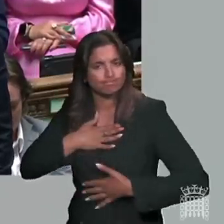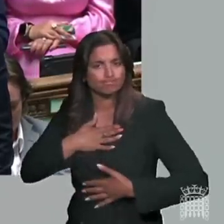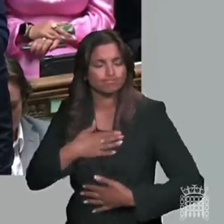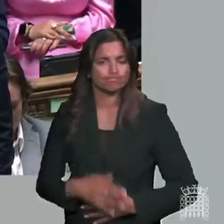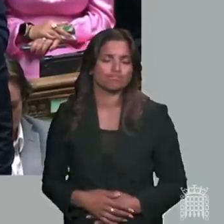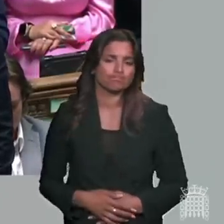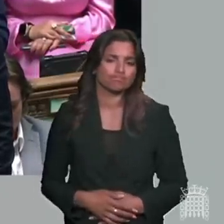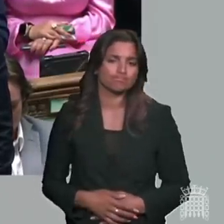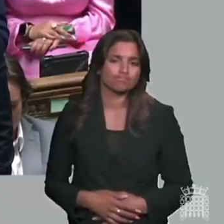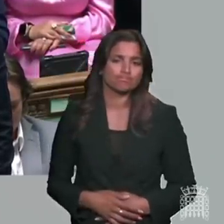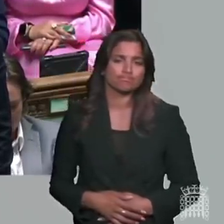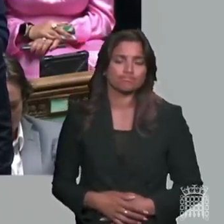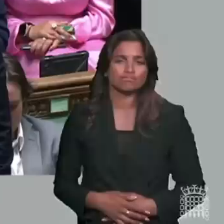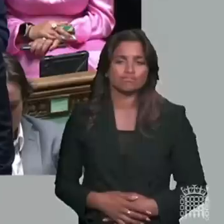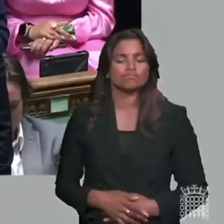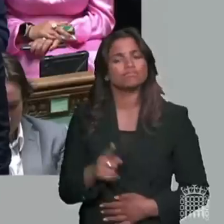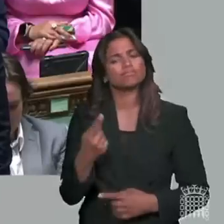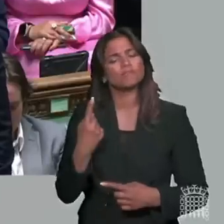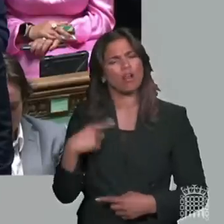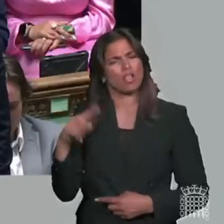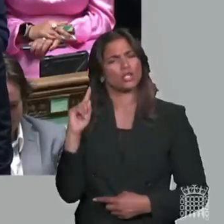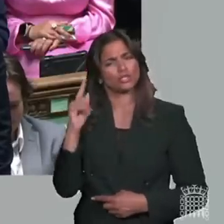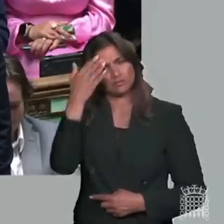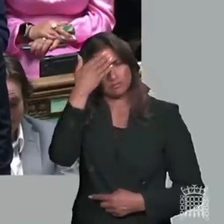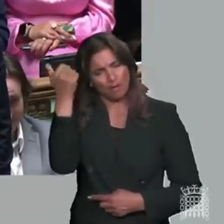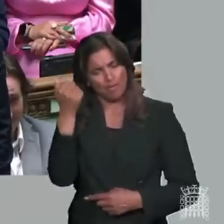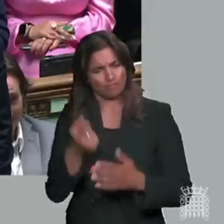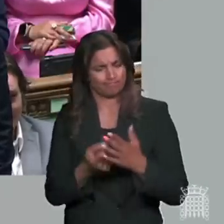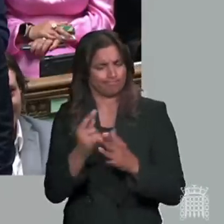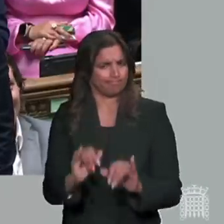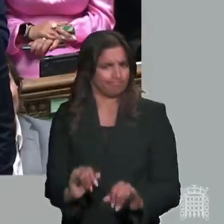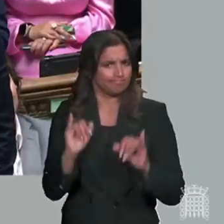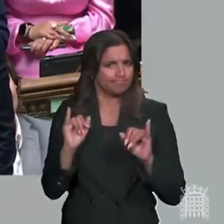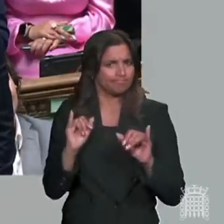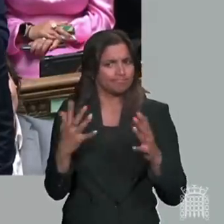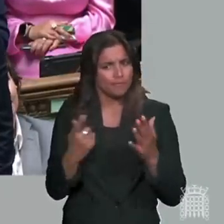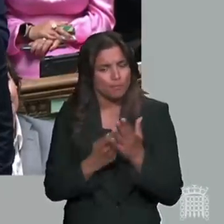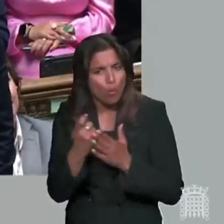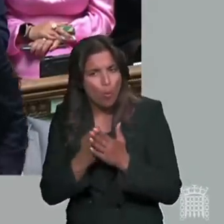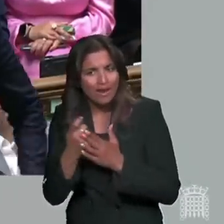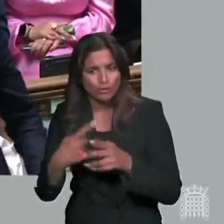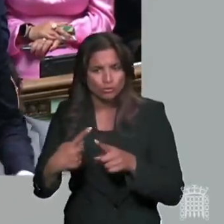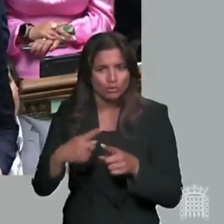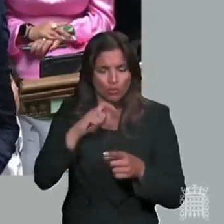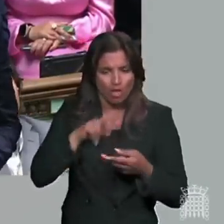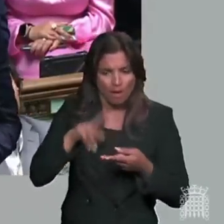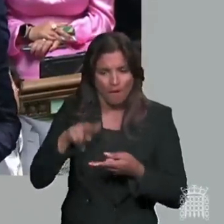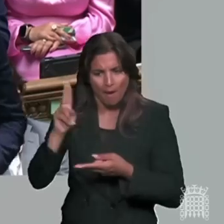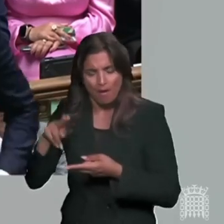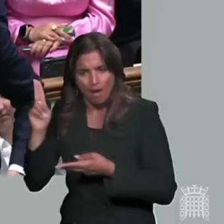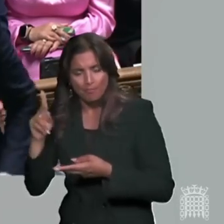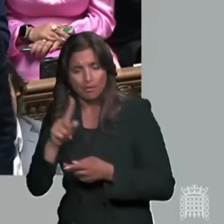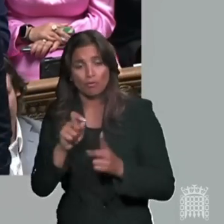leadership bid late last summer, the Prime Minister warned of the perils of mortgage rate rises. Indeed, he stated, and